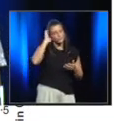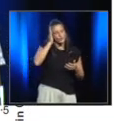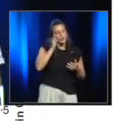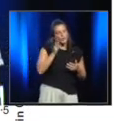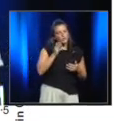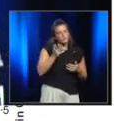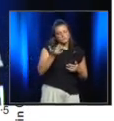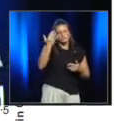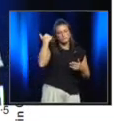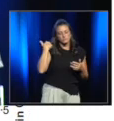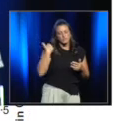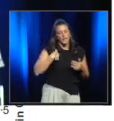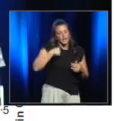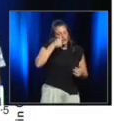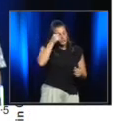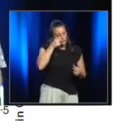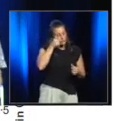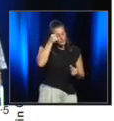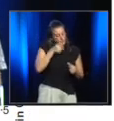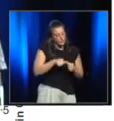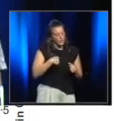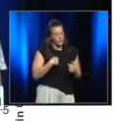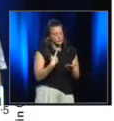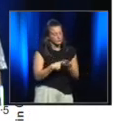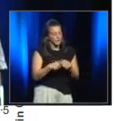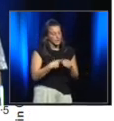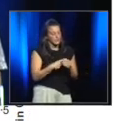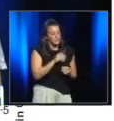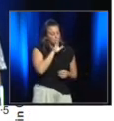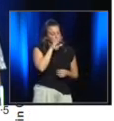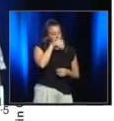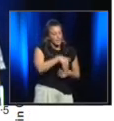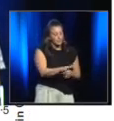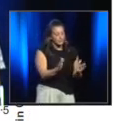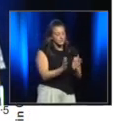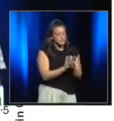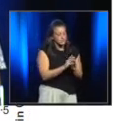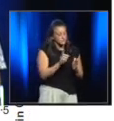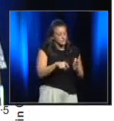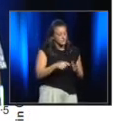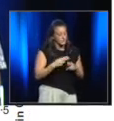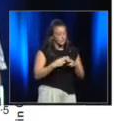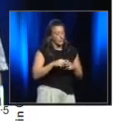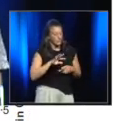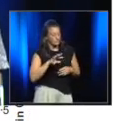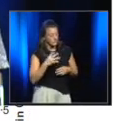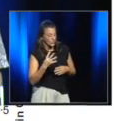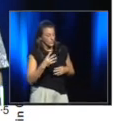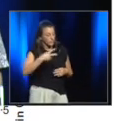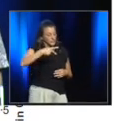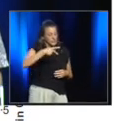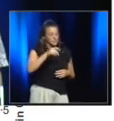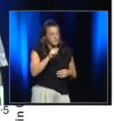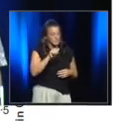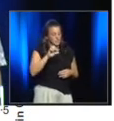the case that elephant seals should be regarded as the fourth pack ice seal, along with craybeaters, Ross seals, and Weddell